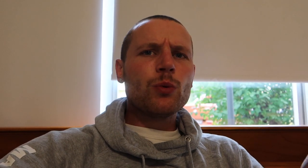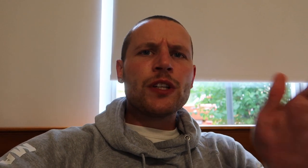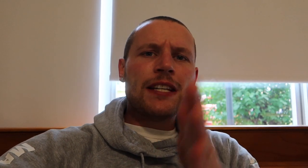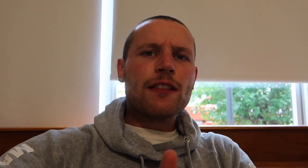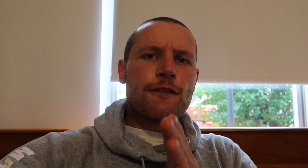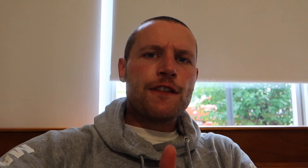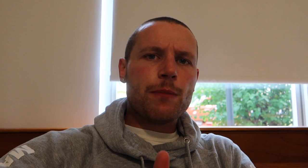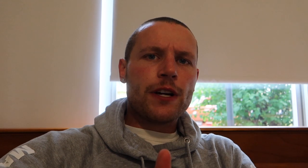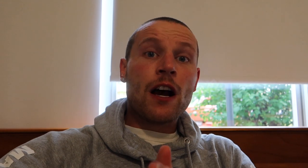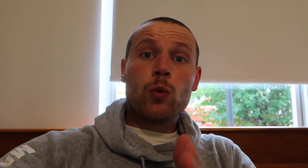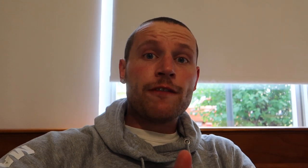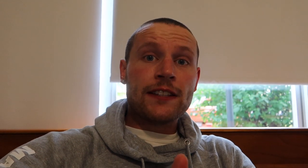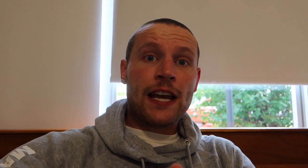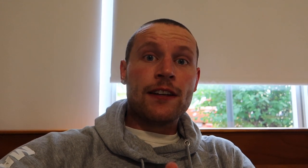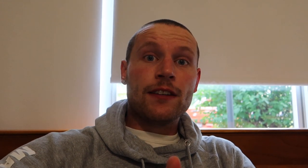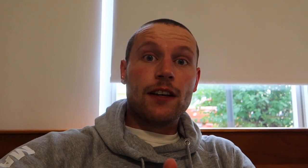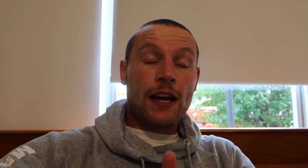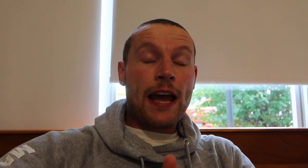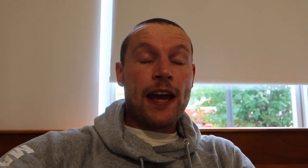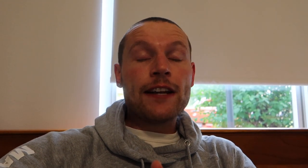Up till the 10th of February, I would have